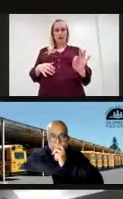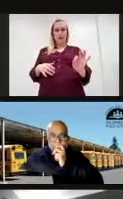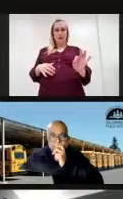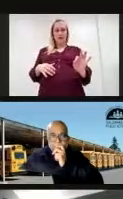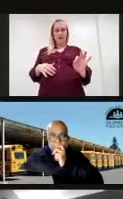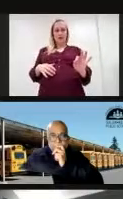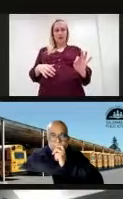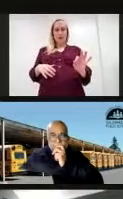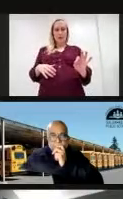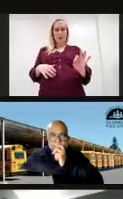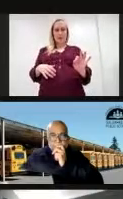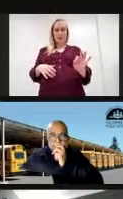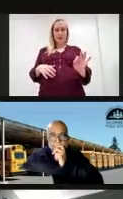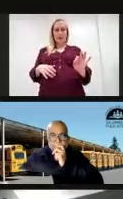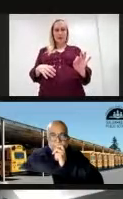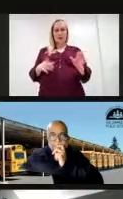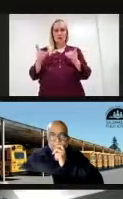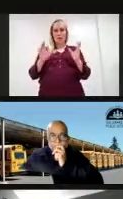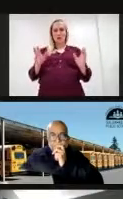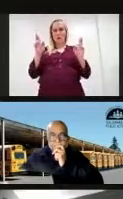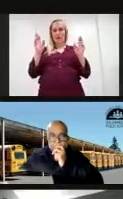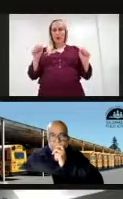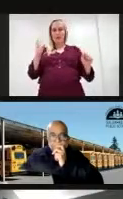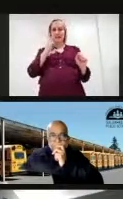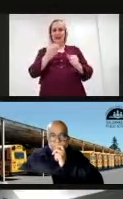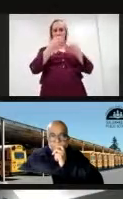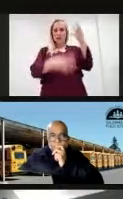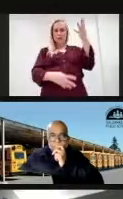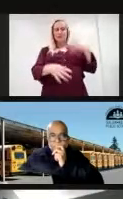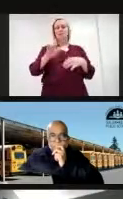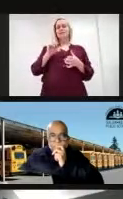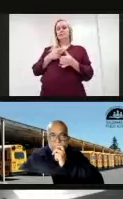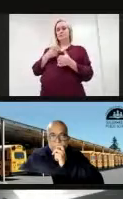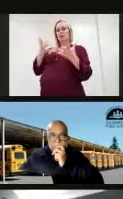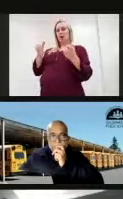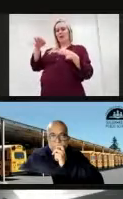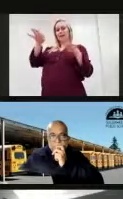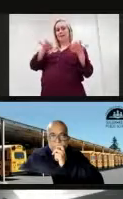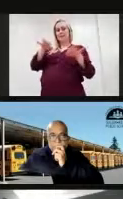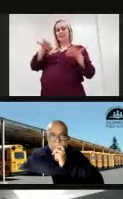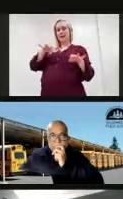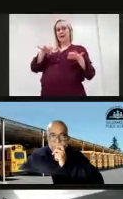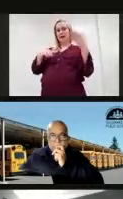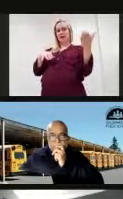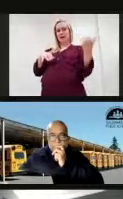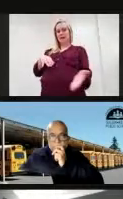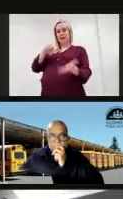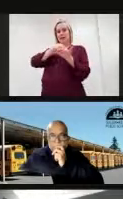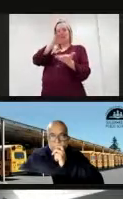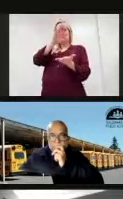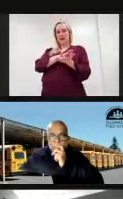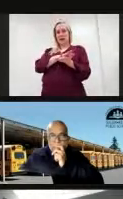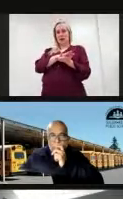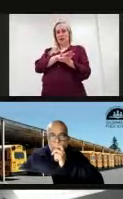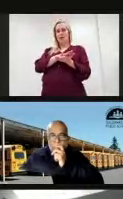looks good. Directors, hopefully you can see that. So I first want to walk through the data